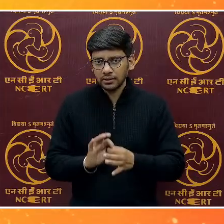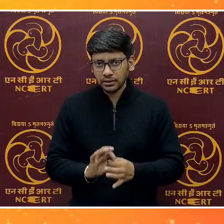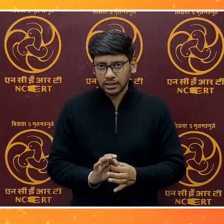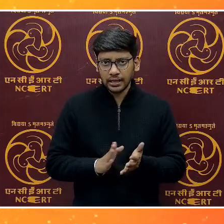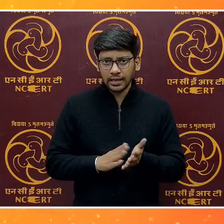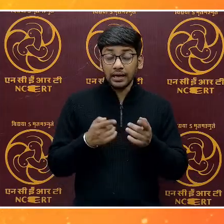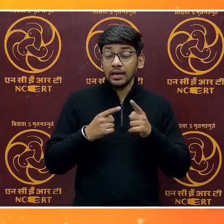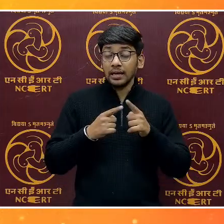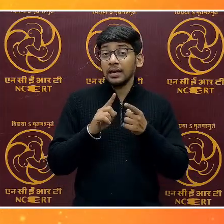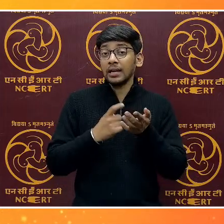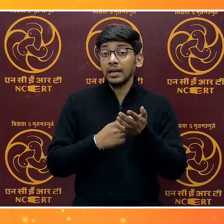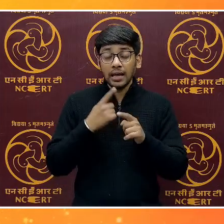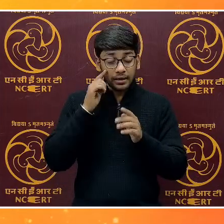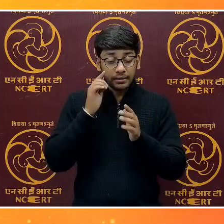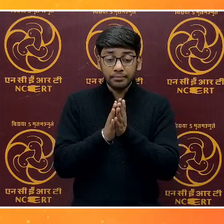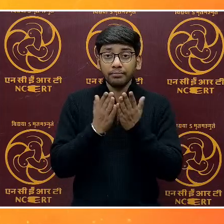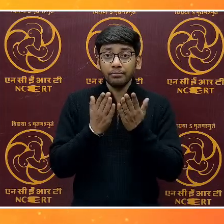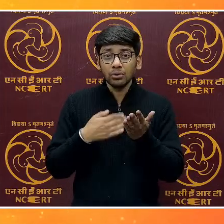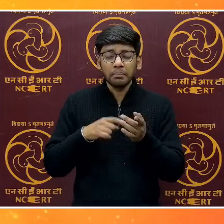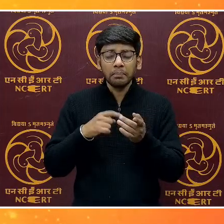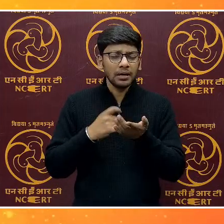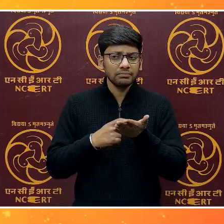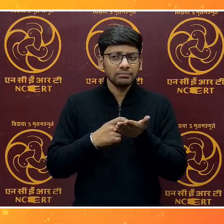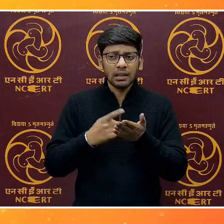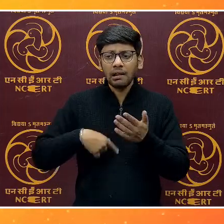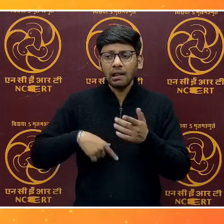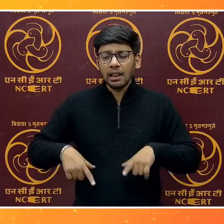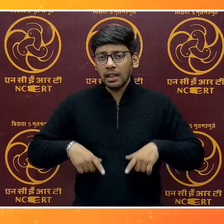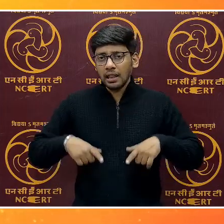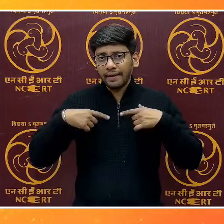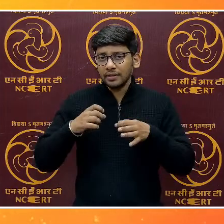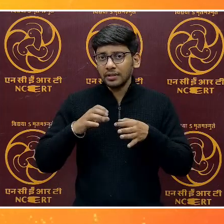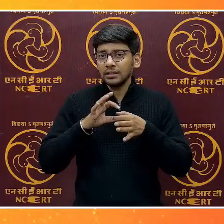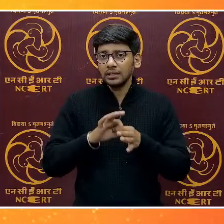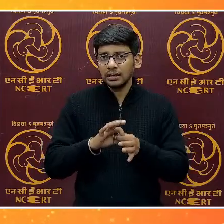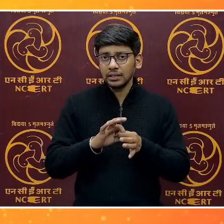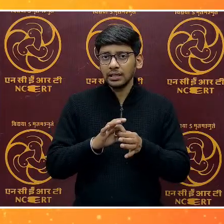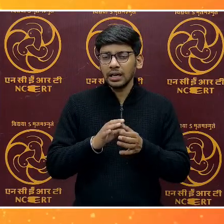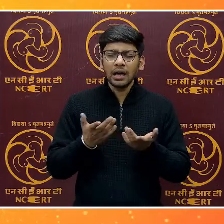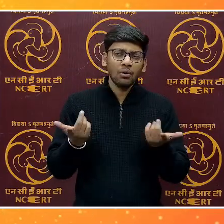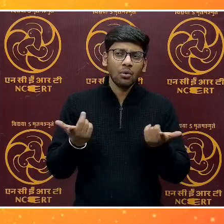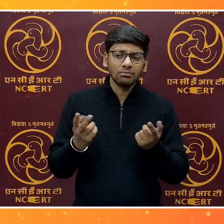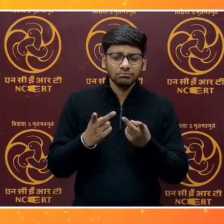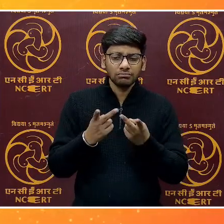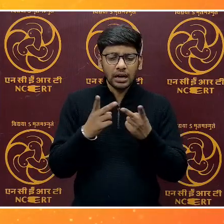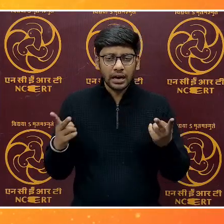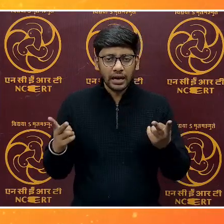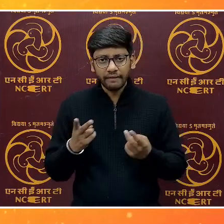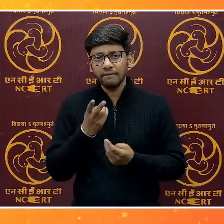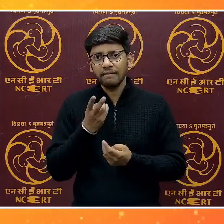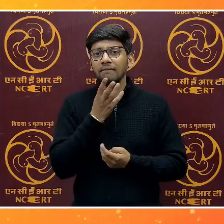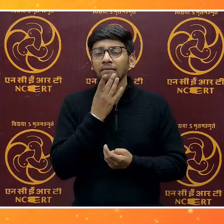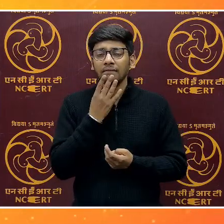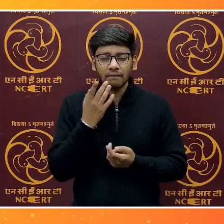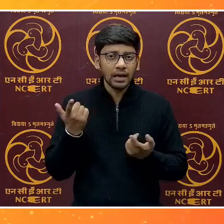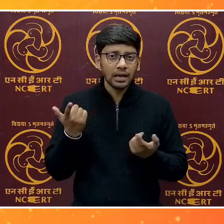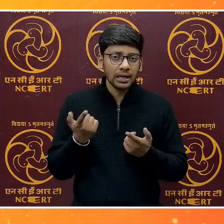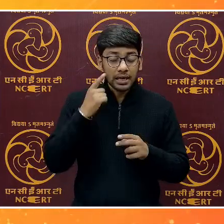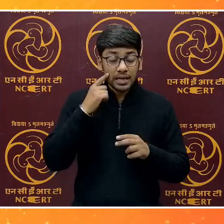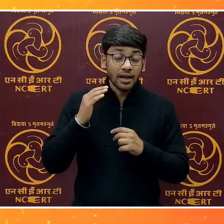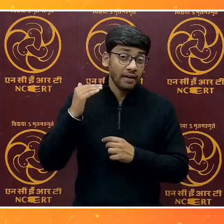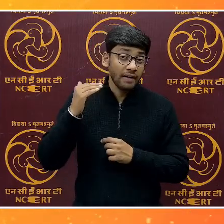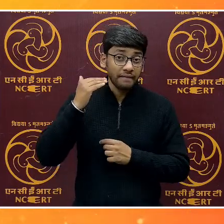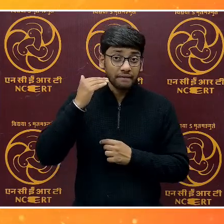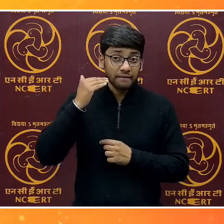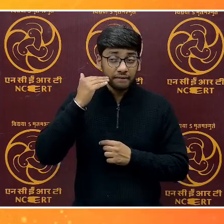text. Rather, it is about our real life. So, first question is, what different colors do we get to see during sunrise